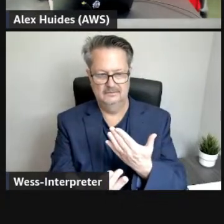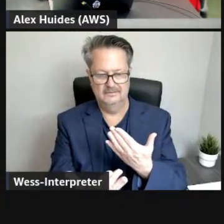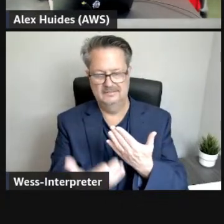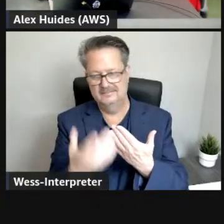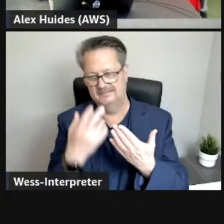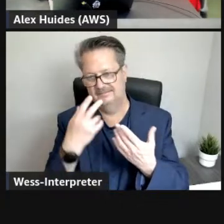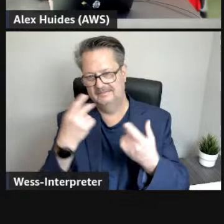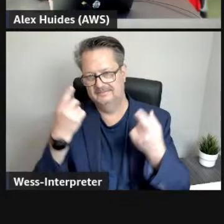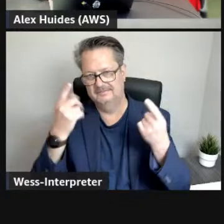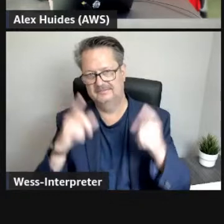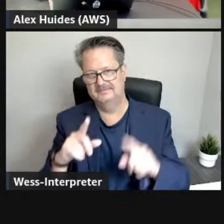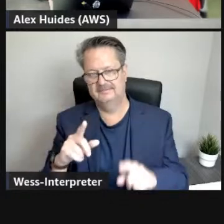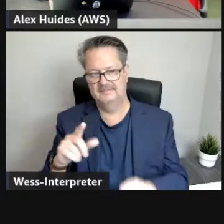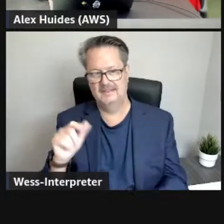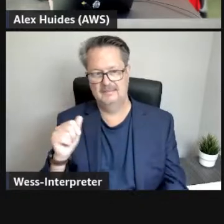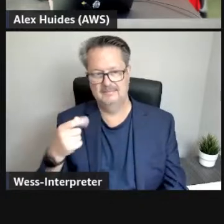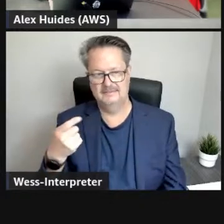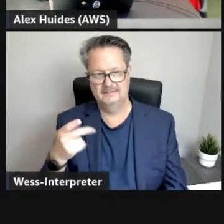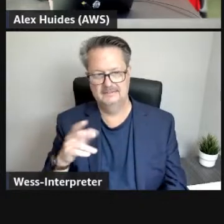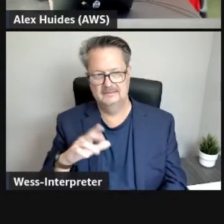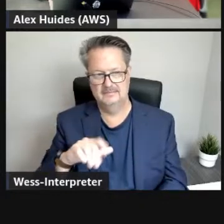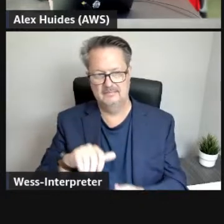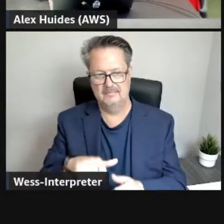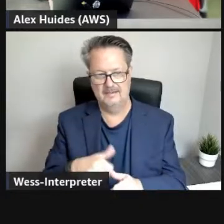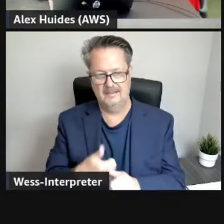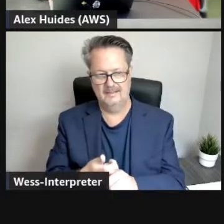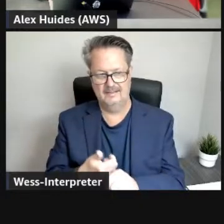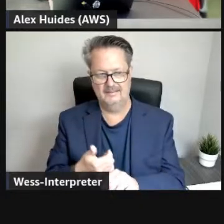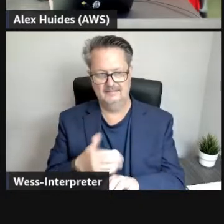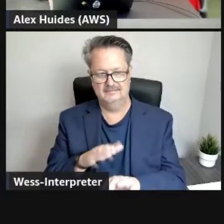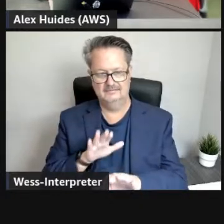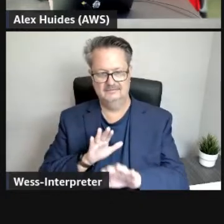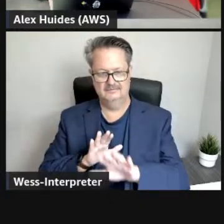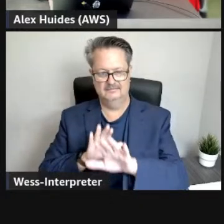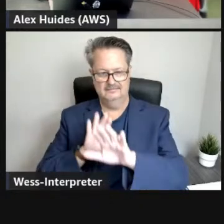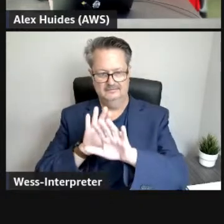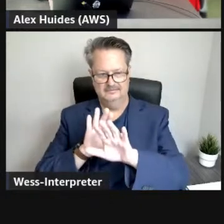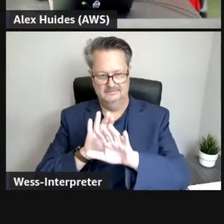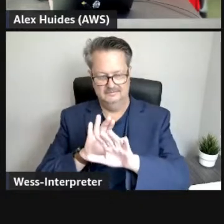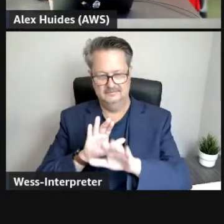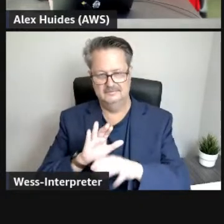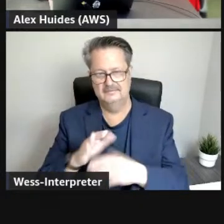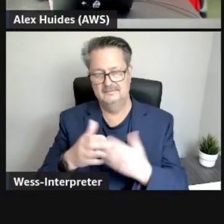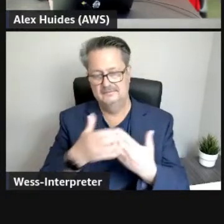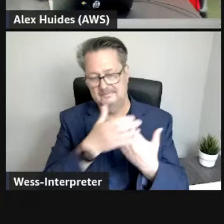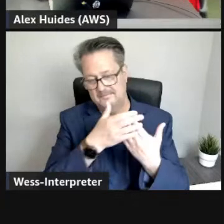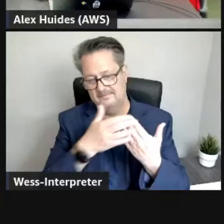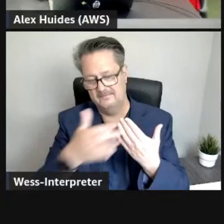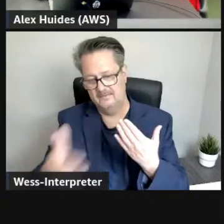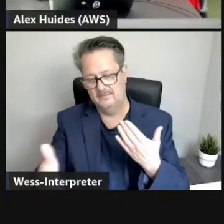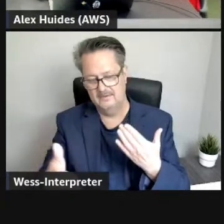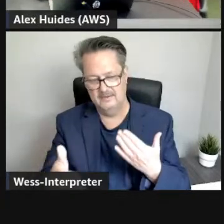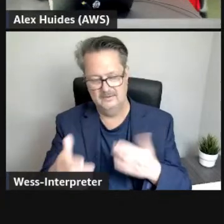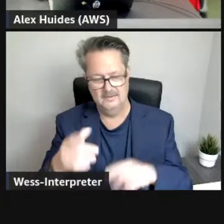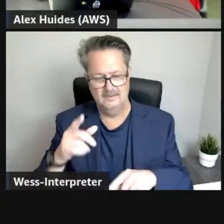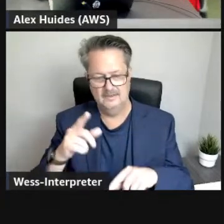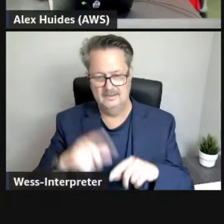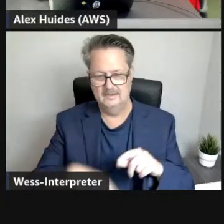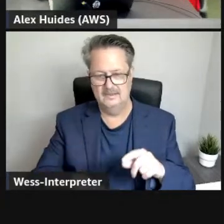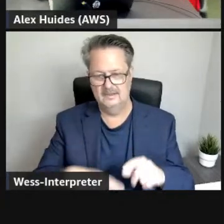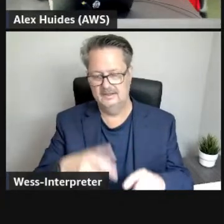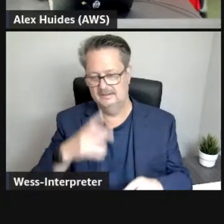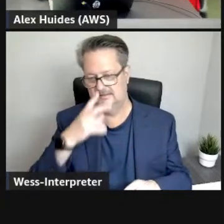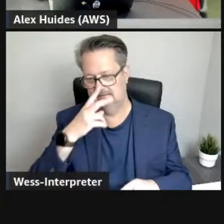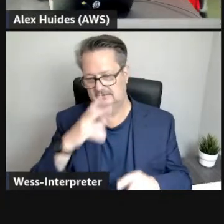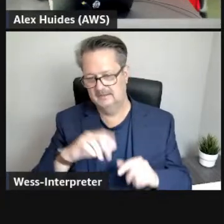API as backend. Then doing a port forward, we can actually see how the